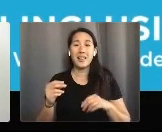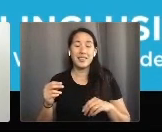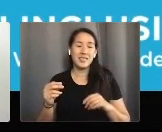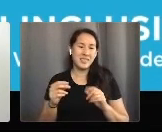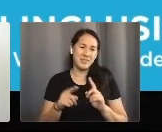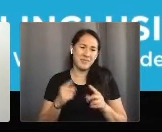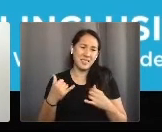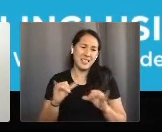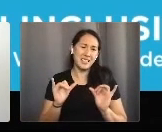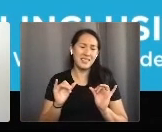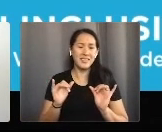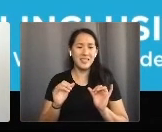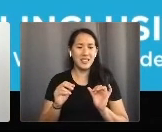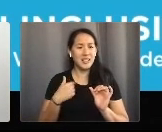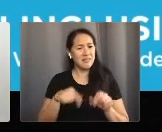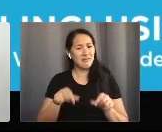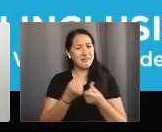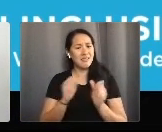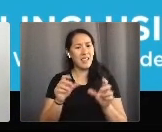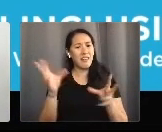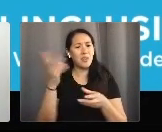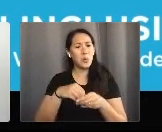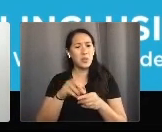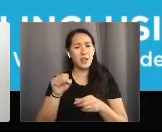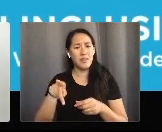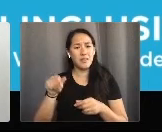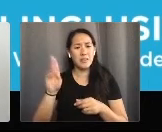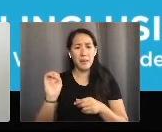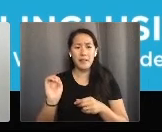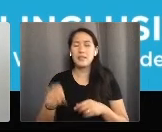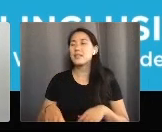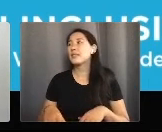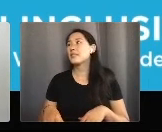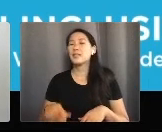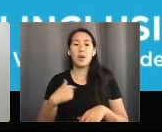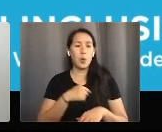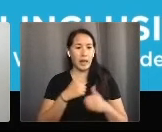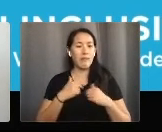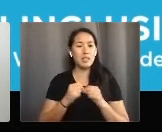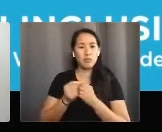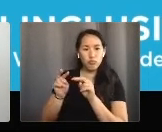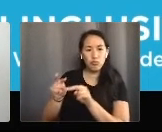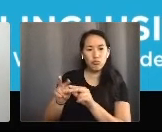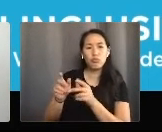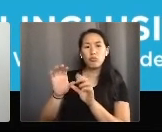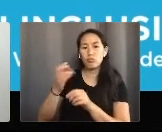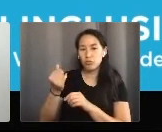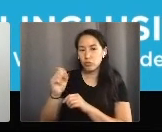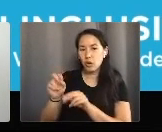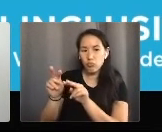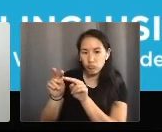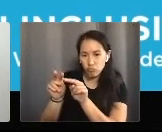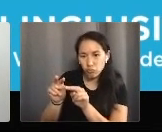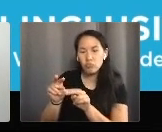it's still a safe and exclusive space. In the chat, we have my team monitoring the chat. And then